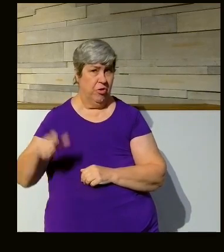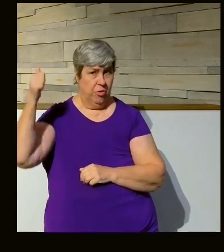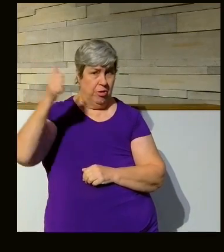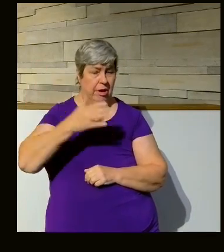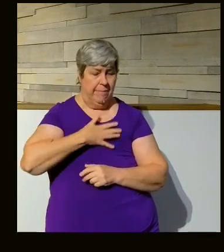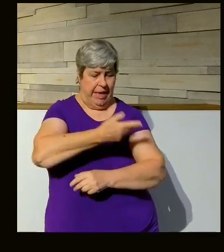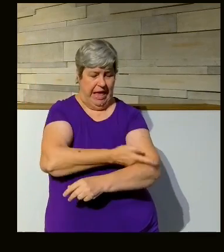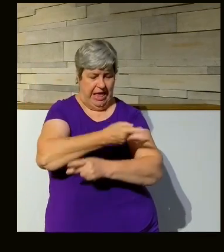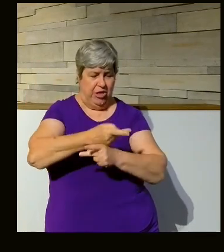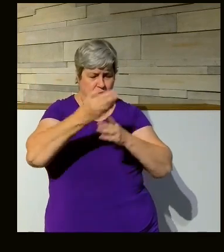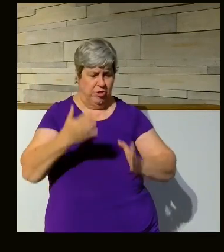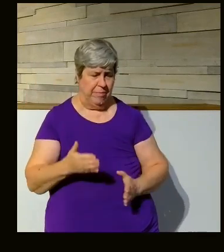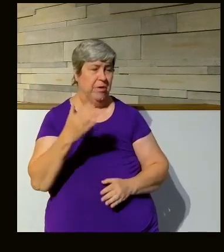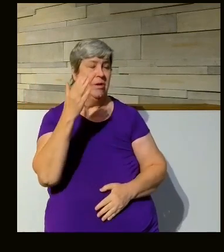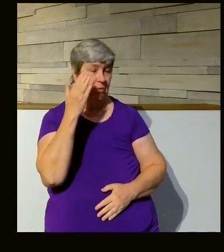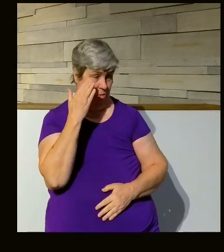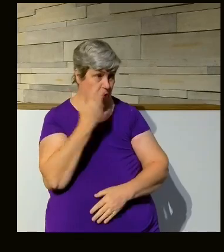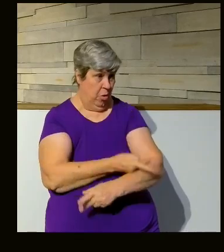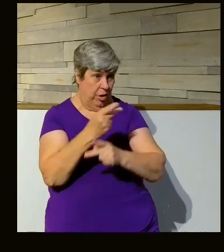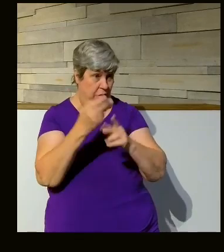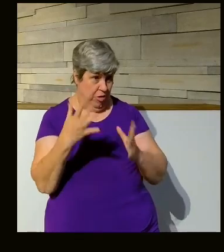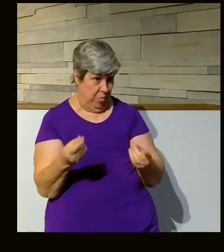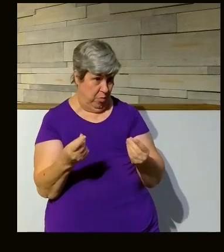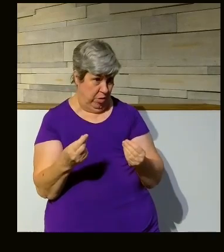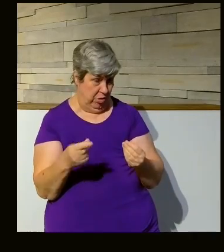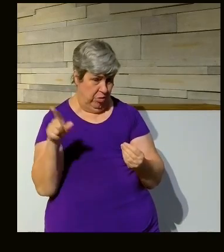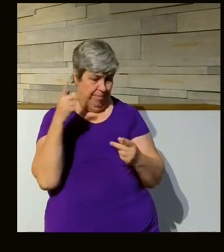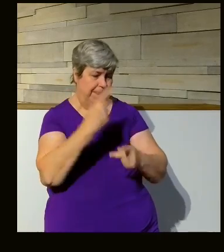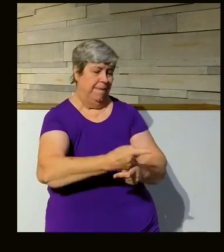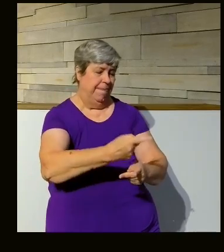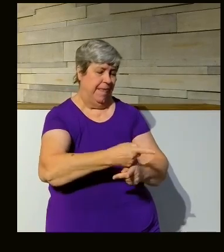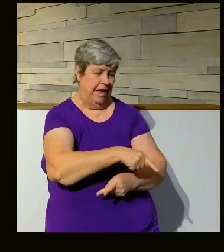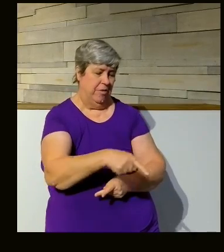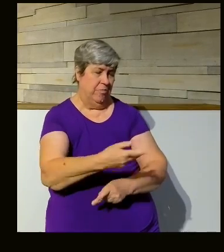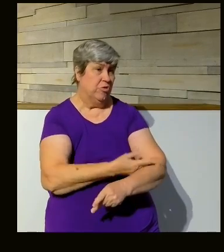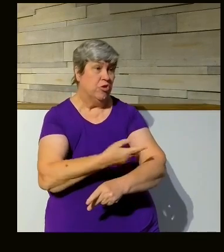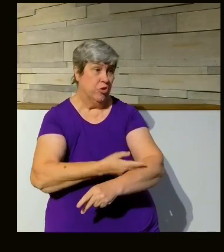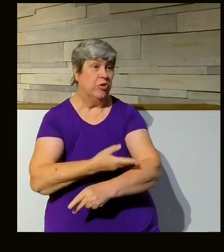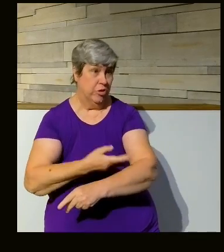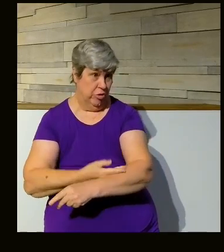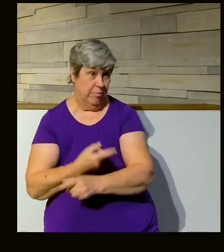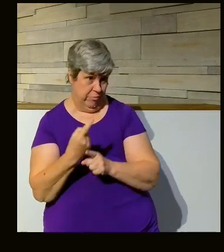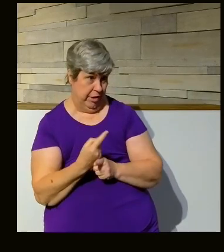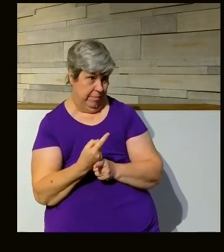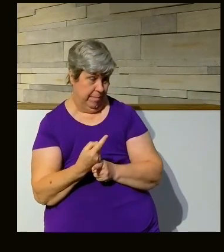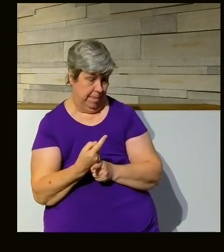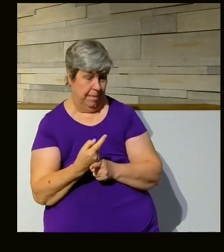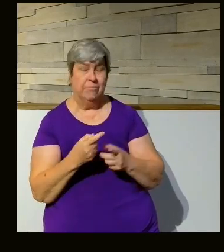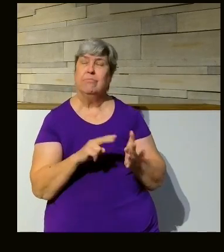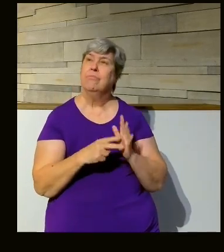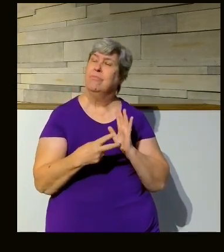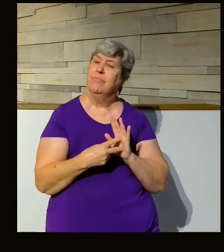shepherd. The task of a shepherd is to take care of the sheep. And so that